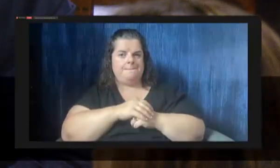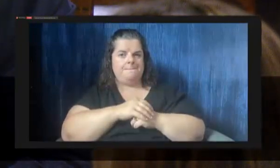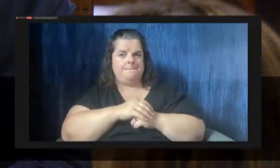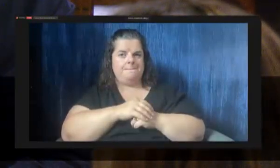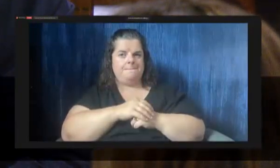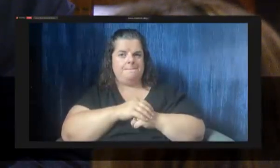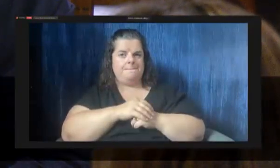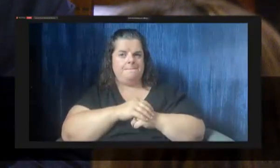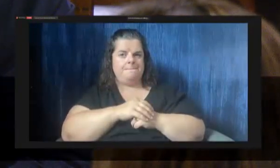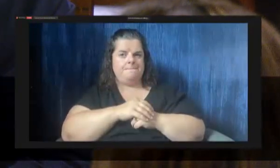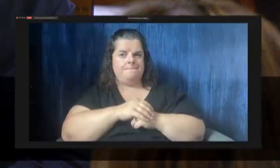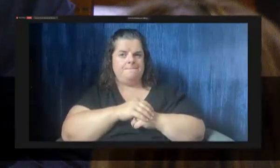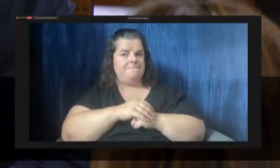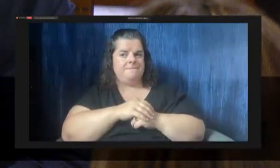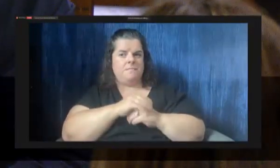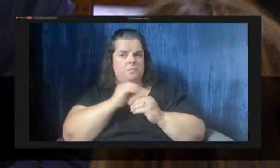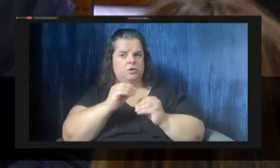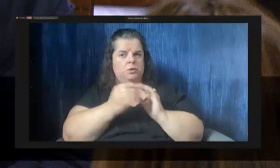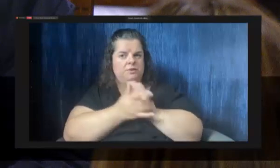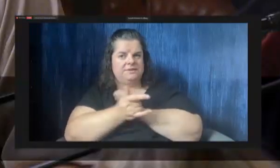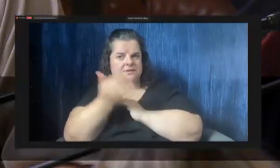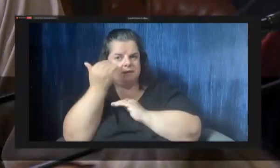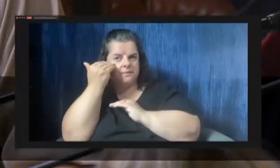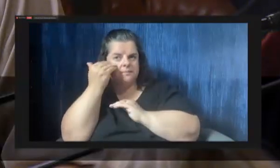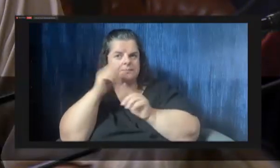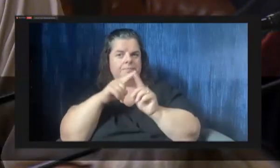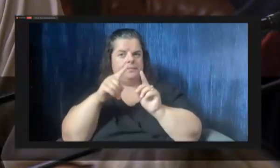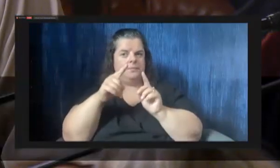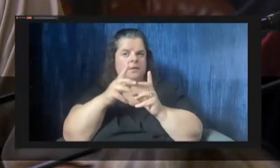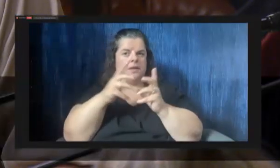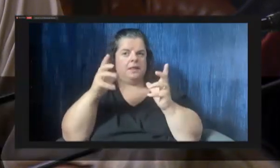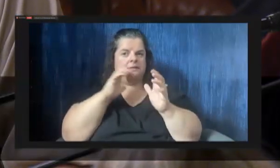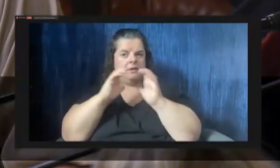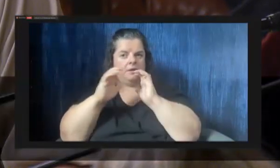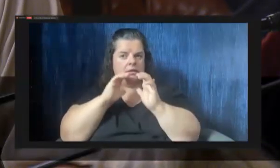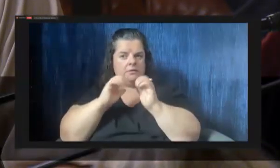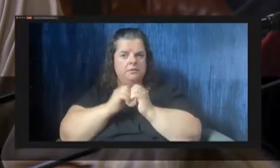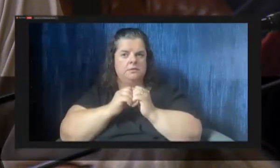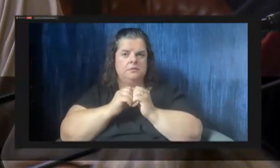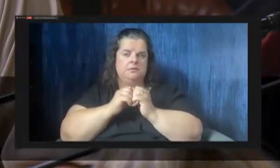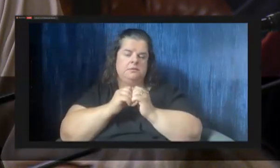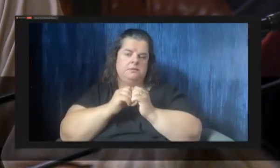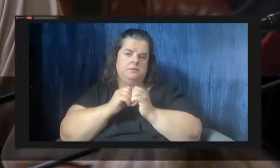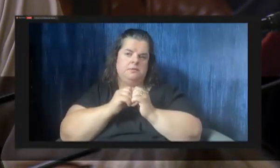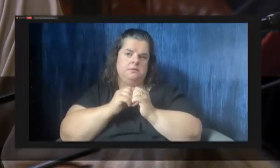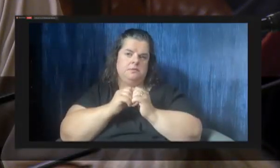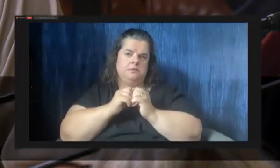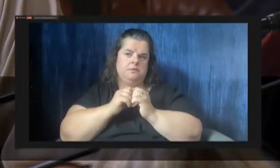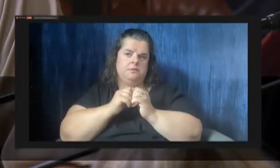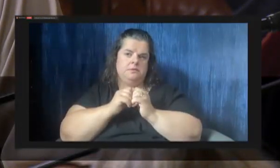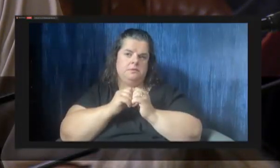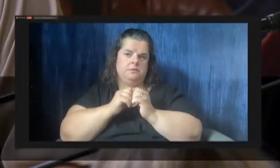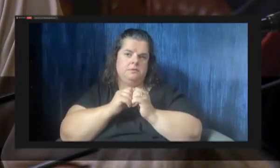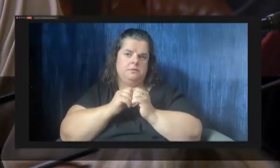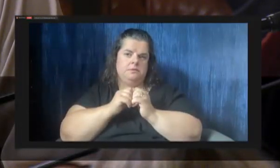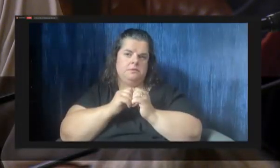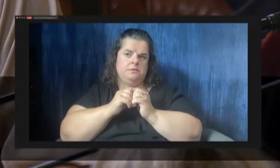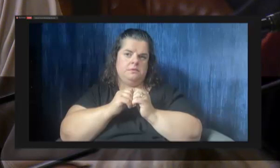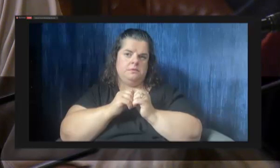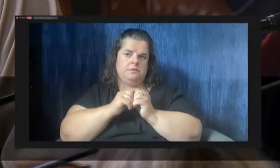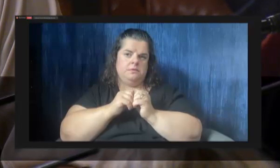I'm not an expert, but I've had extensive conversations with the PA Game Commission, and